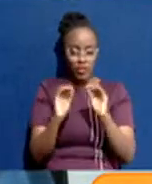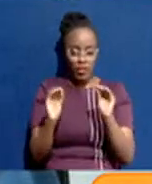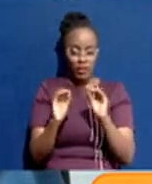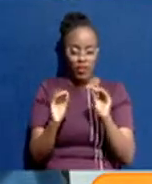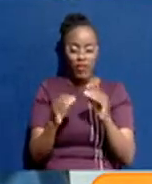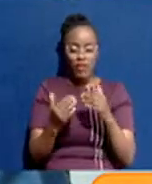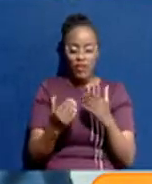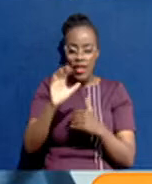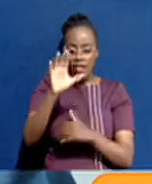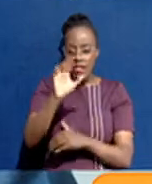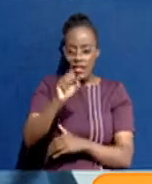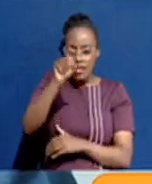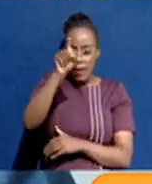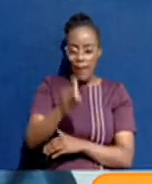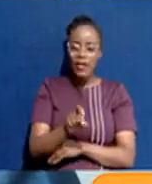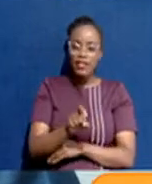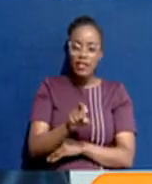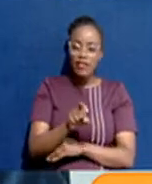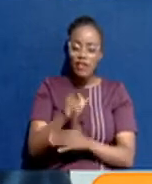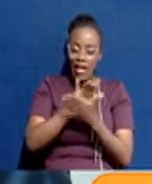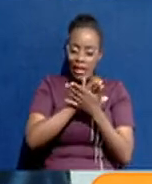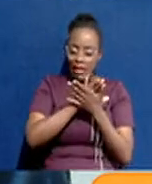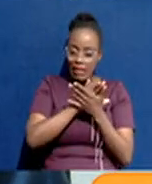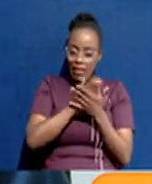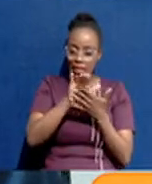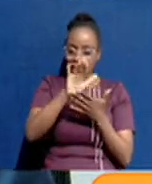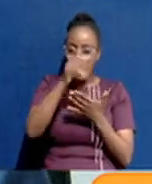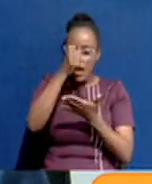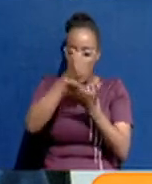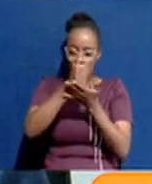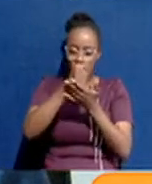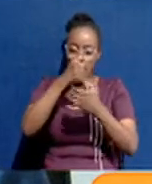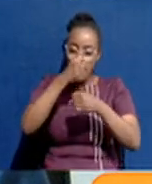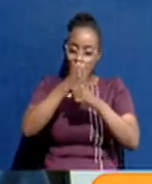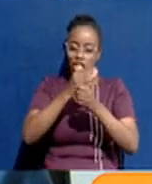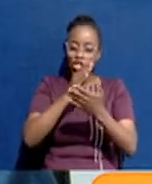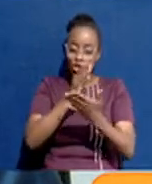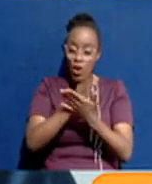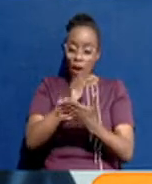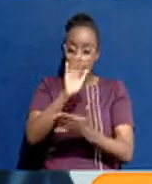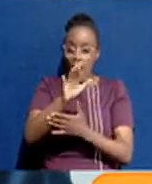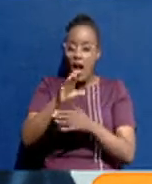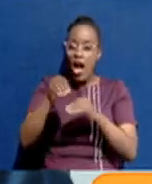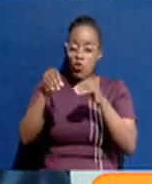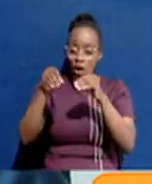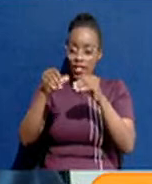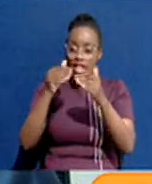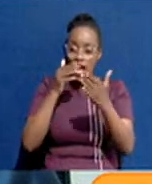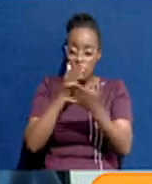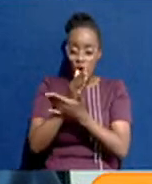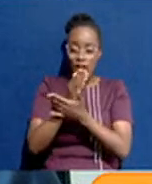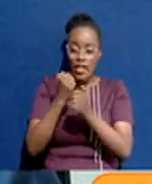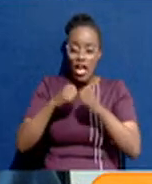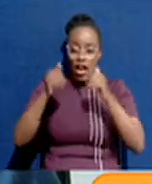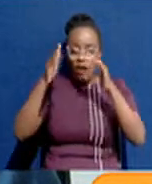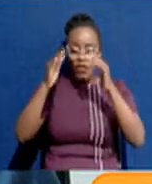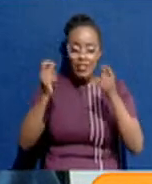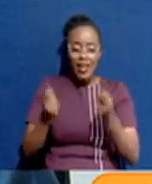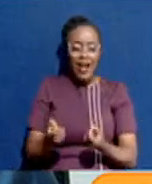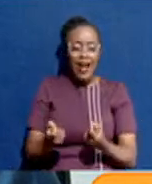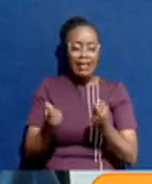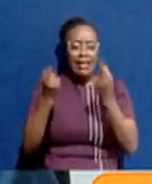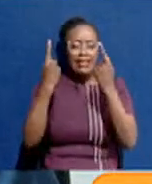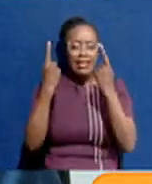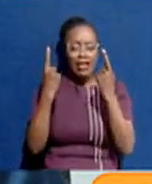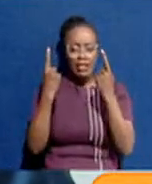Honorable Machogu must clean his office first and ensure that his quality assurance officers understand